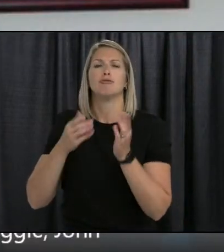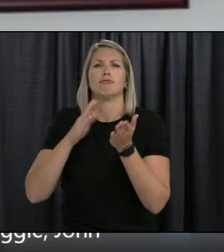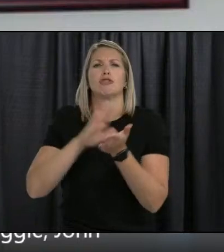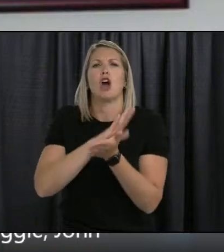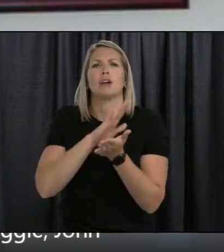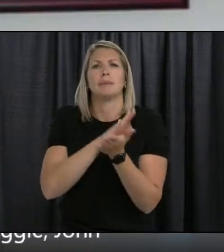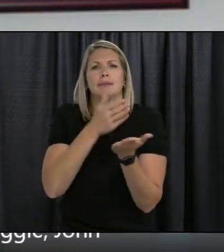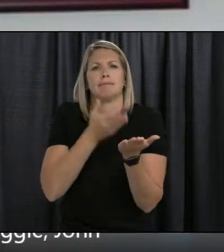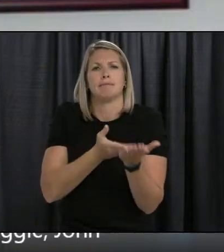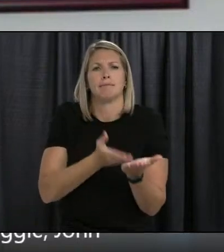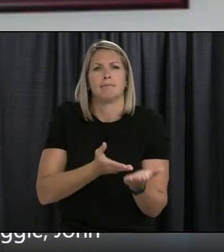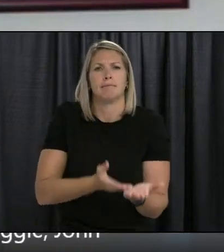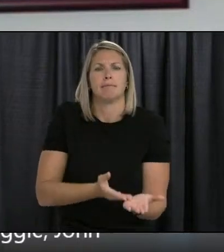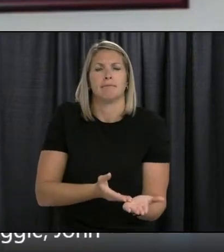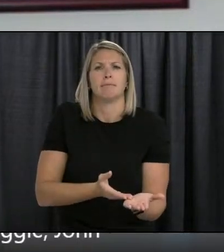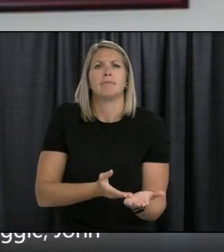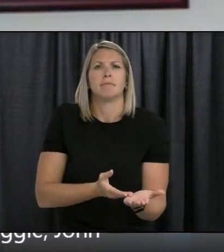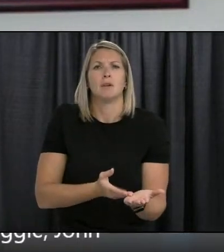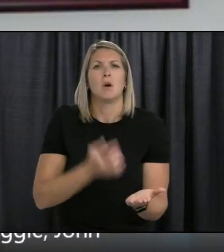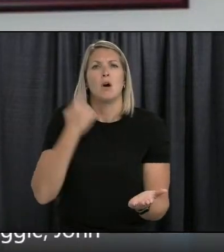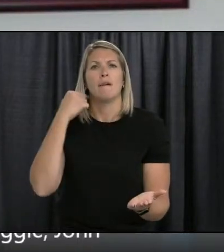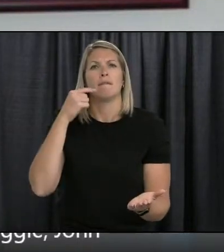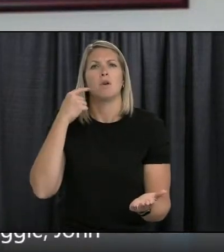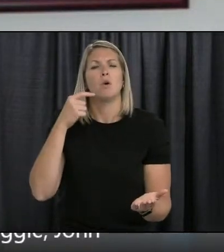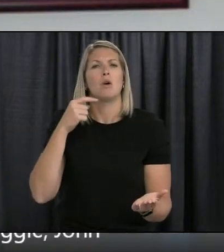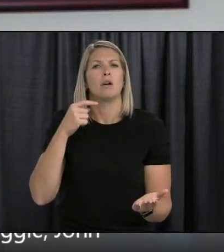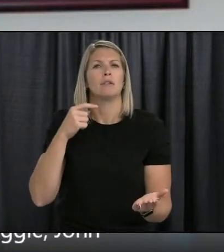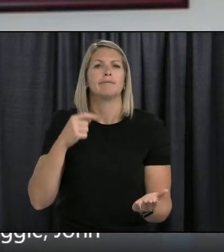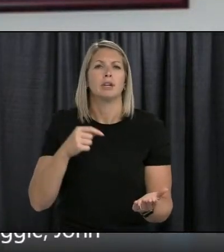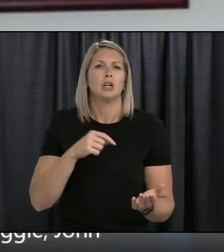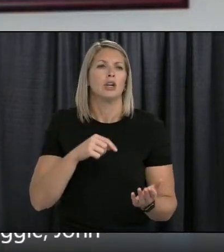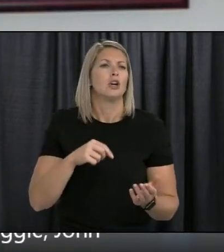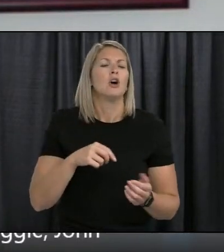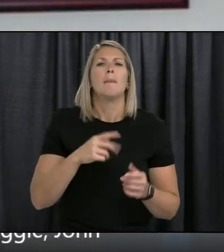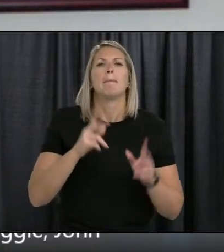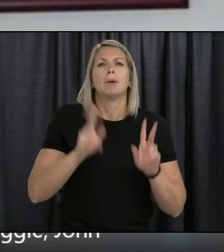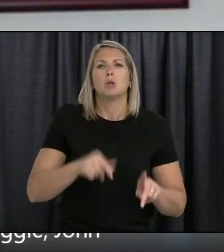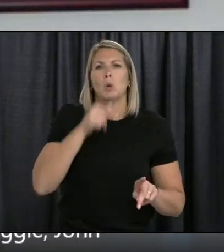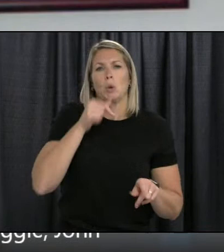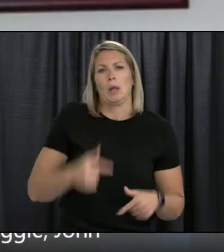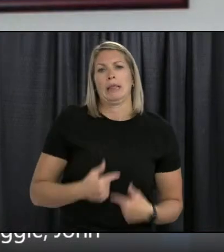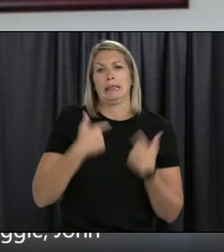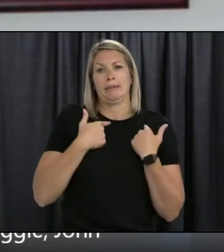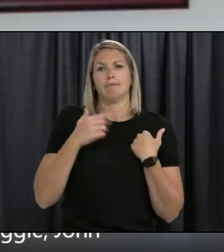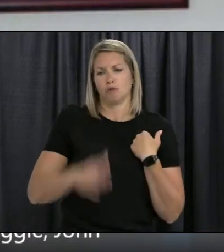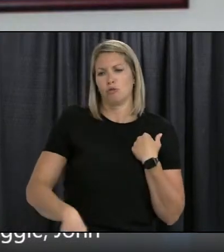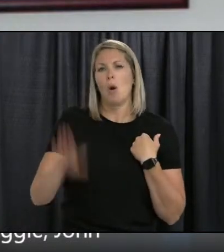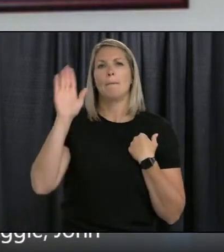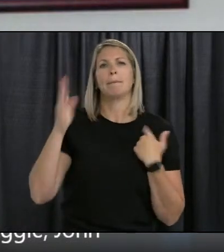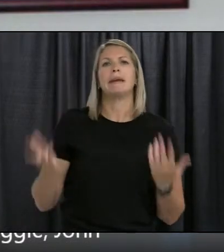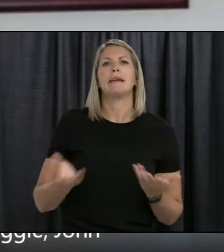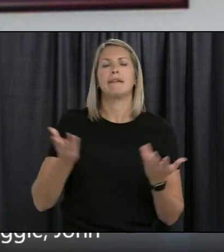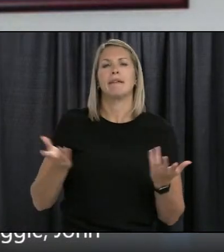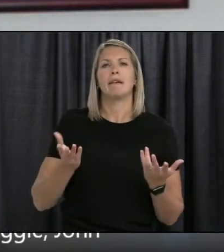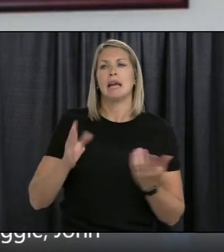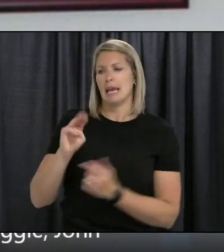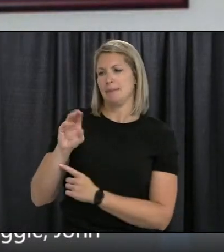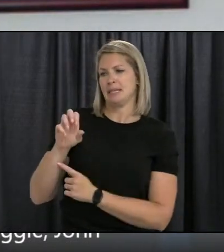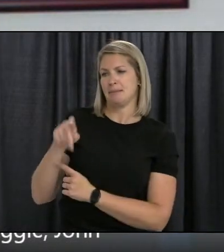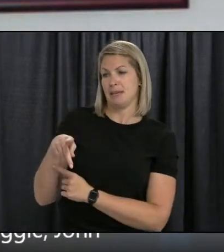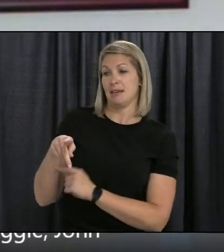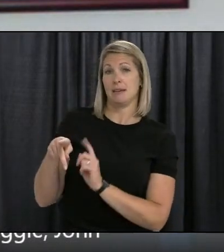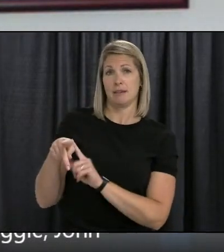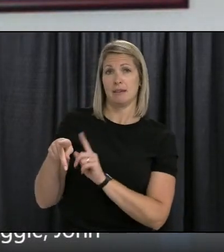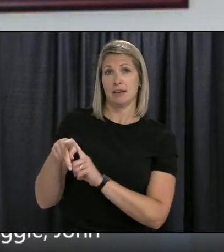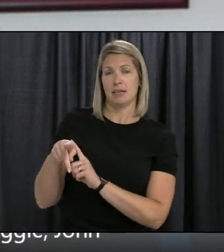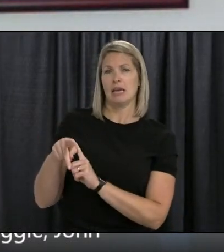to support ordinarily resident, I think is the term, in Newfoundland and Labrador. MCP is certainly one of the easiest because that's